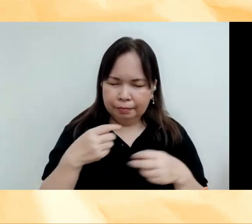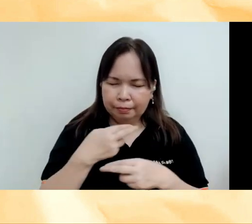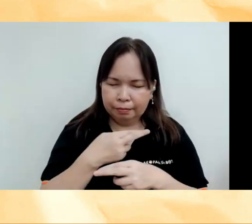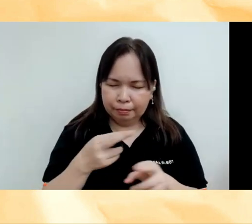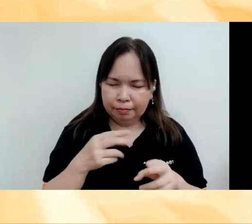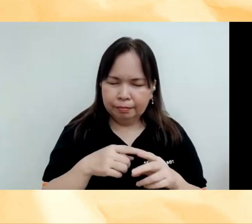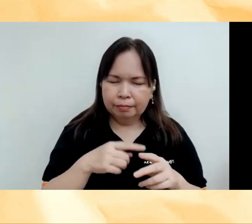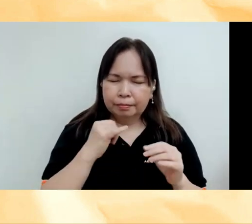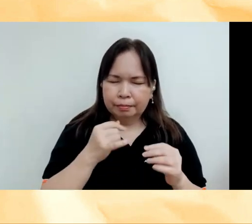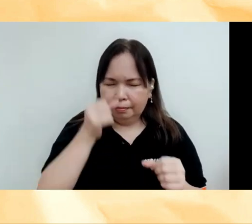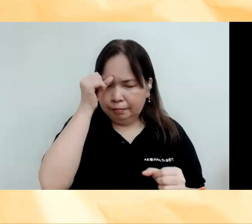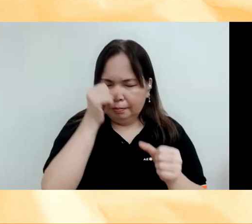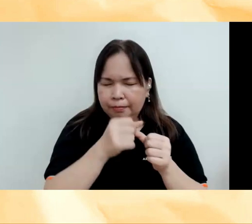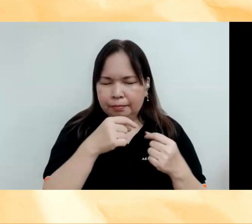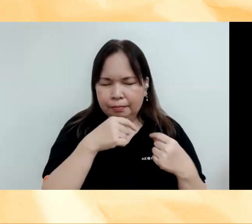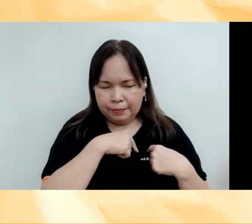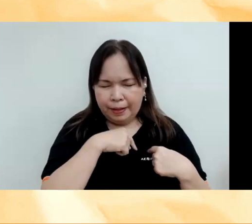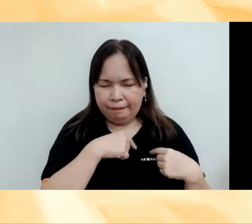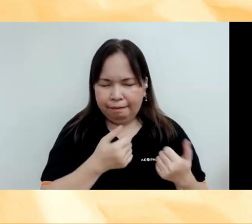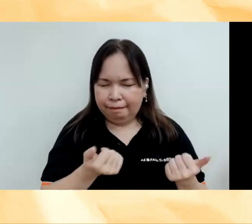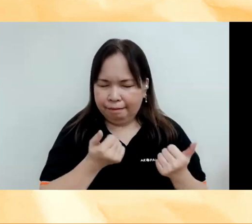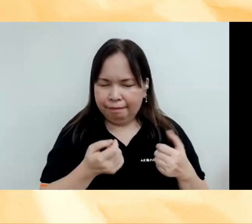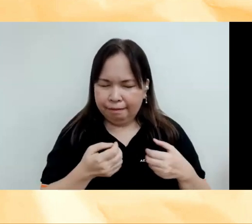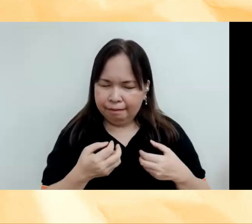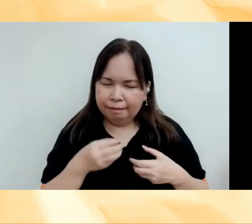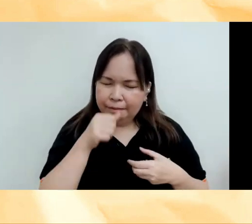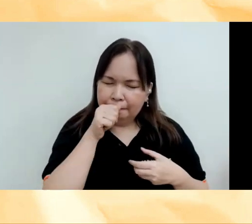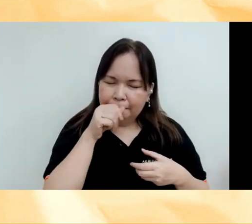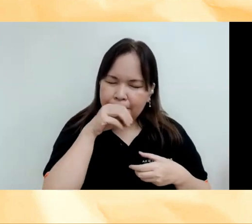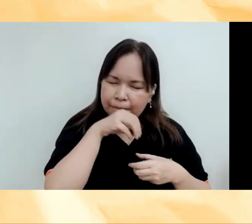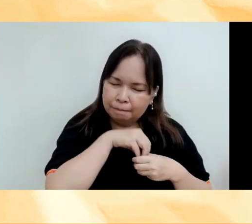space is always there for us.